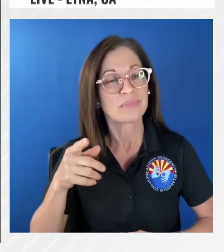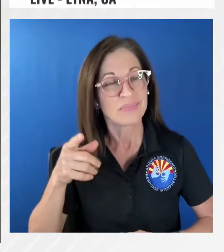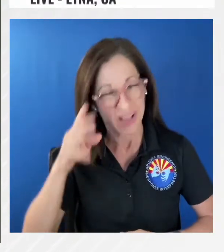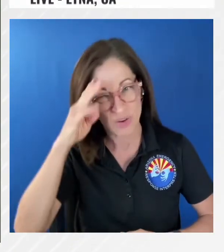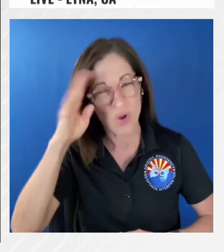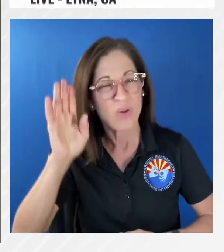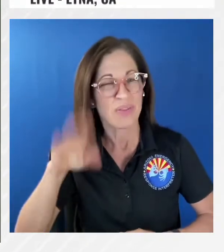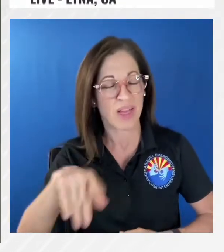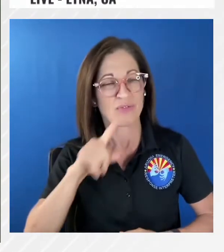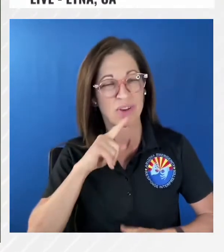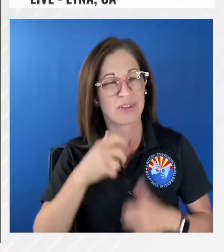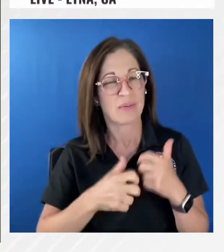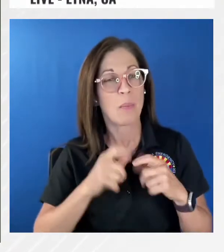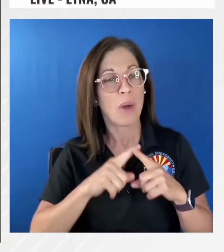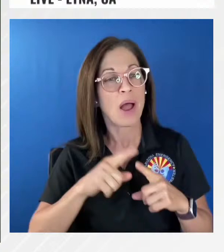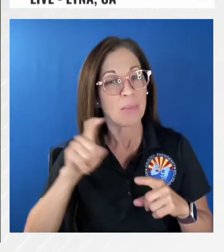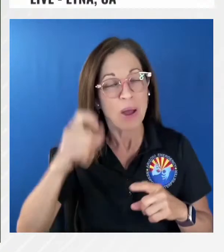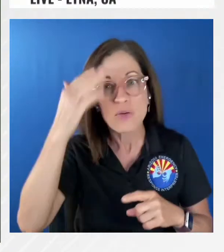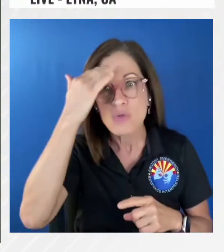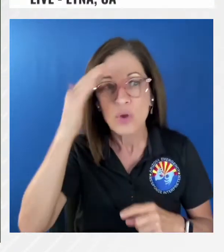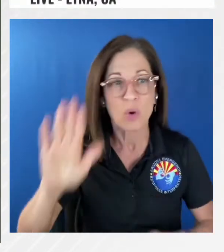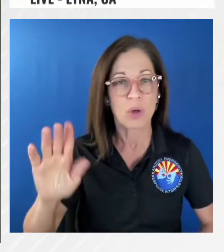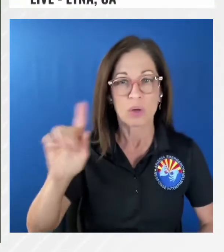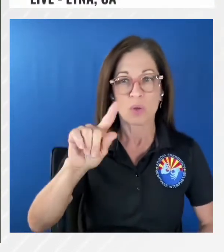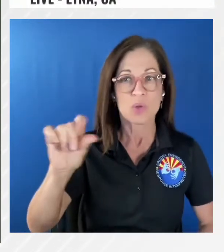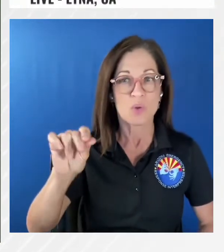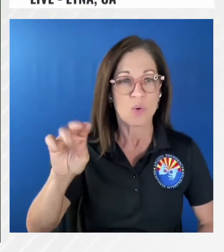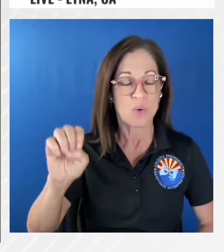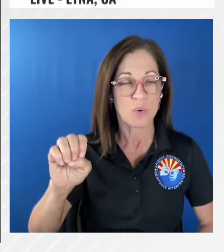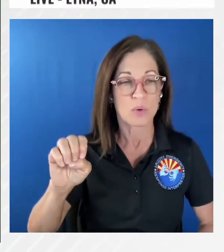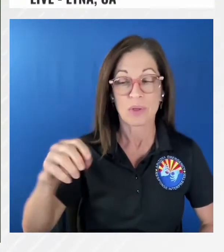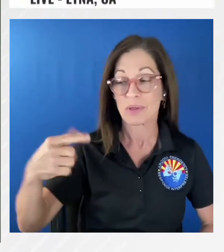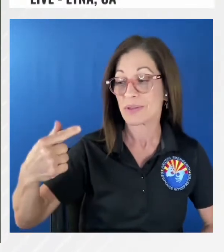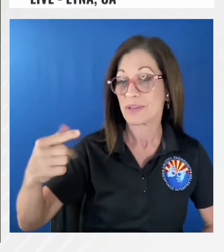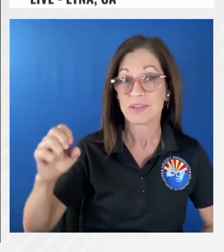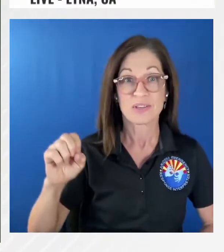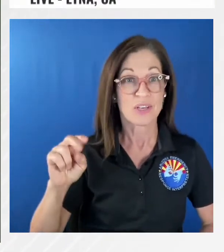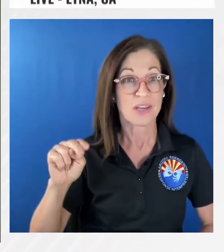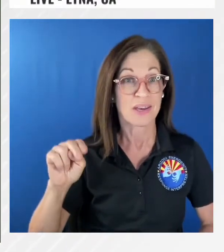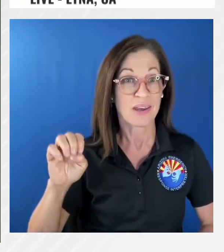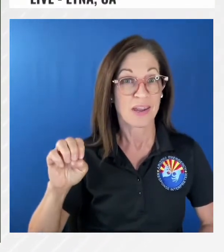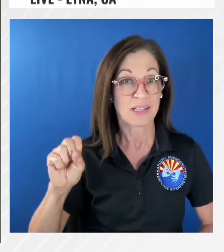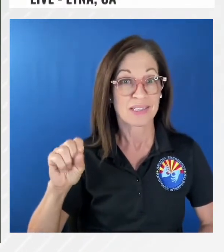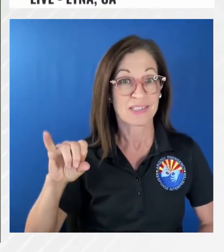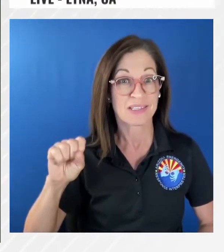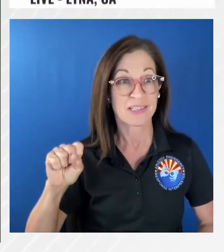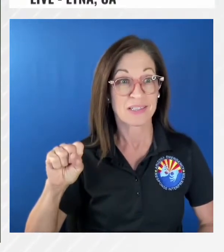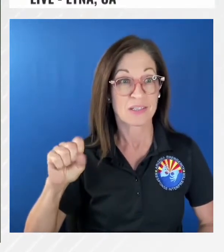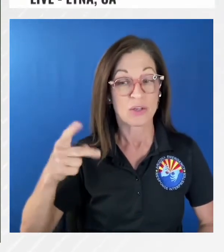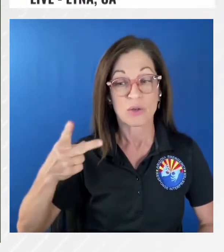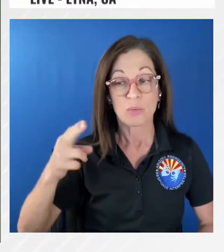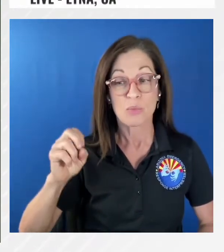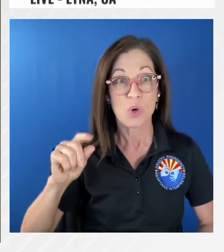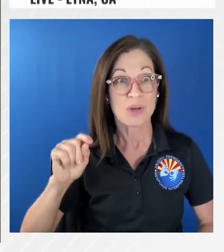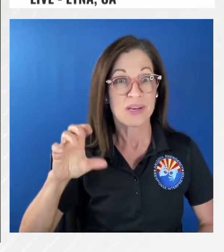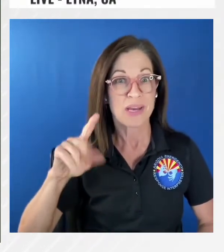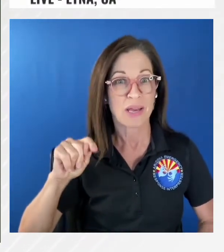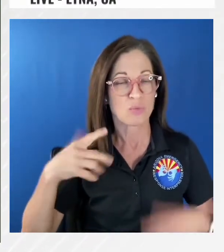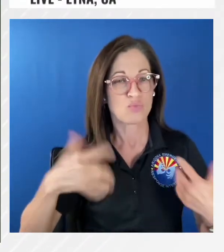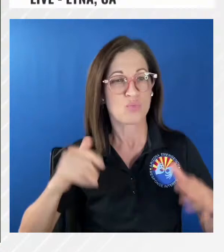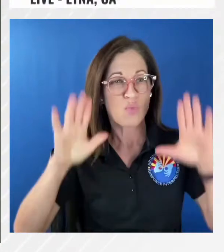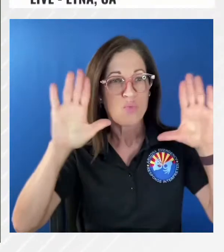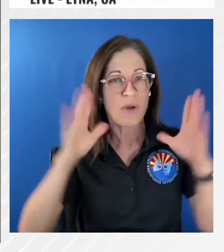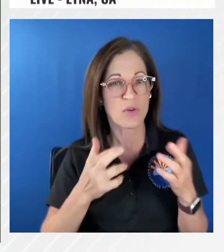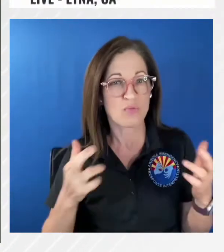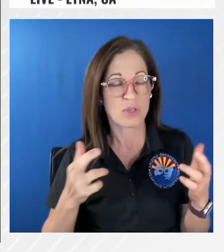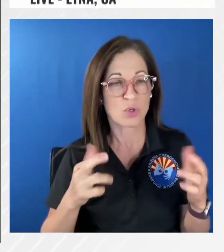zone. Genesis Protect is a great community-based program that you can go online and type in your address, and it will tell you your